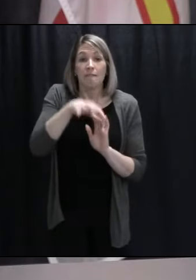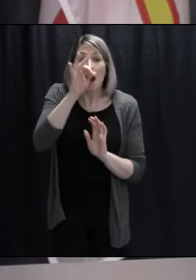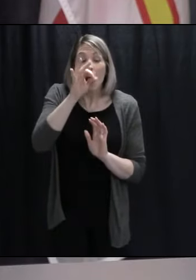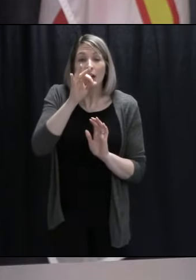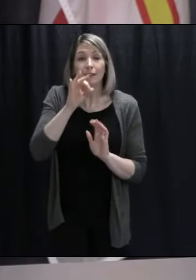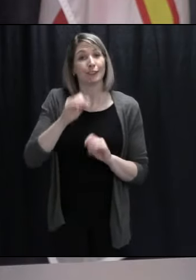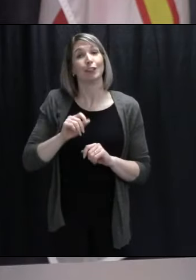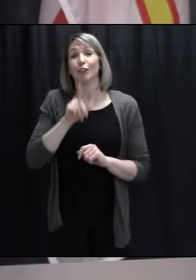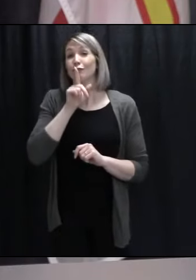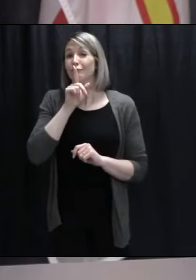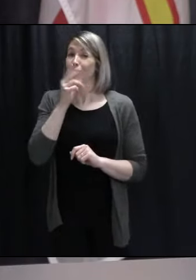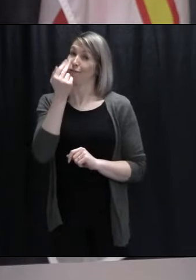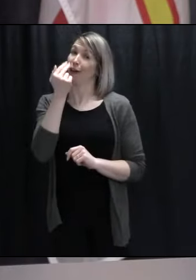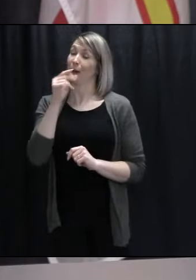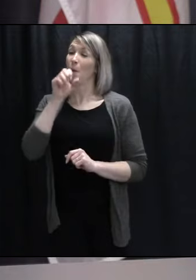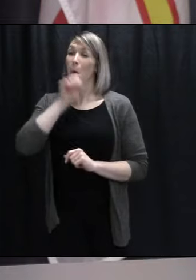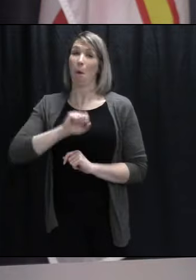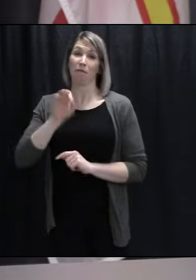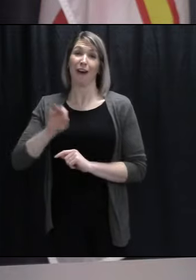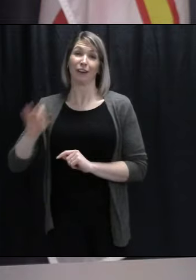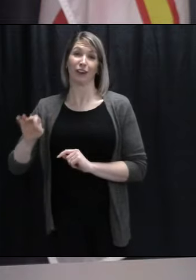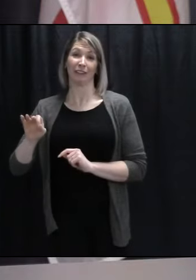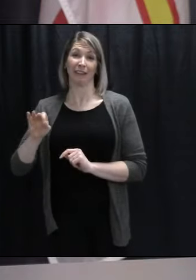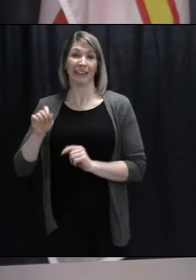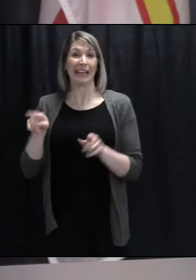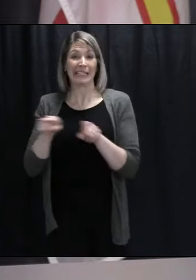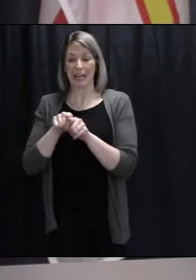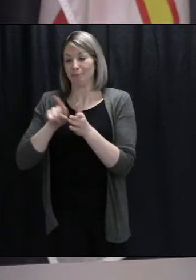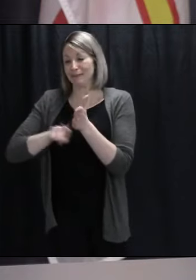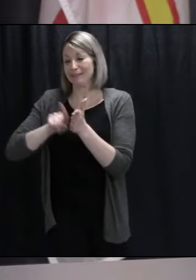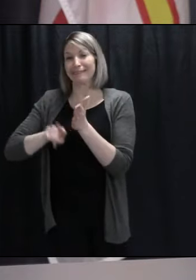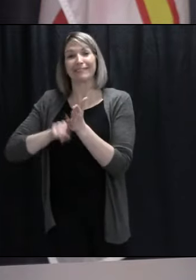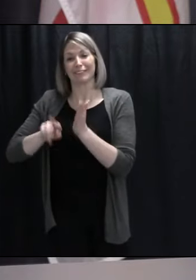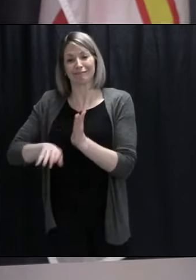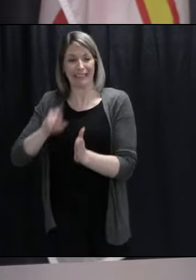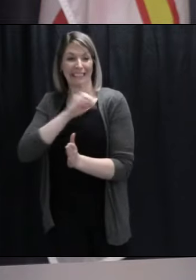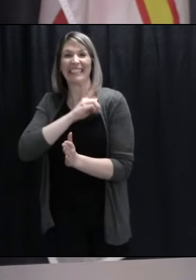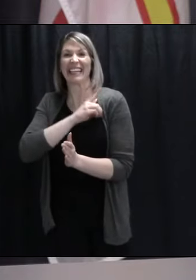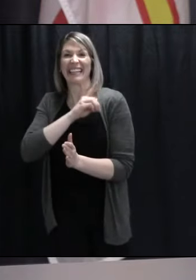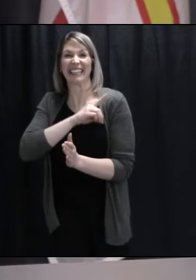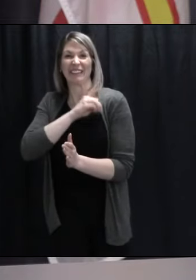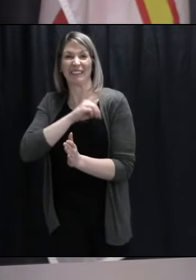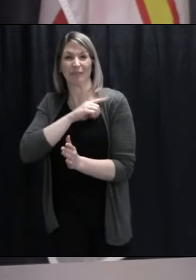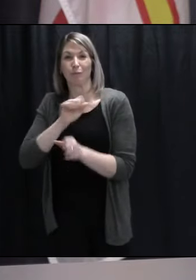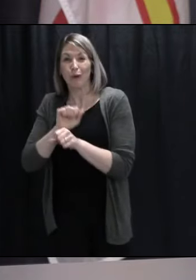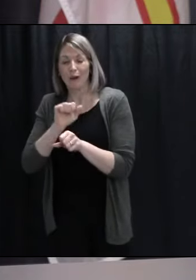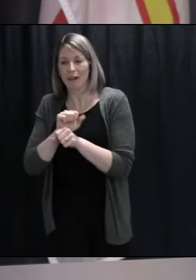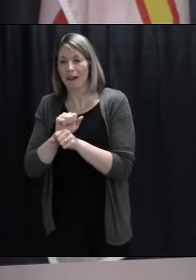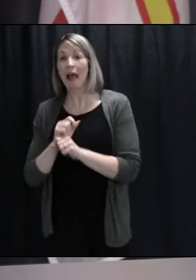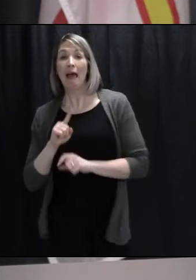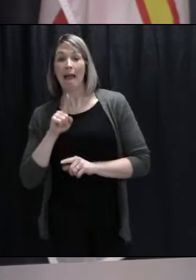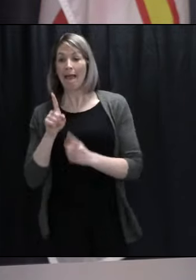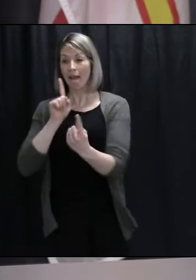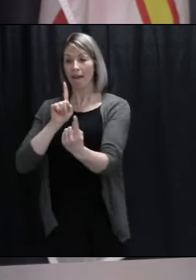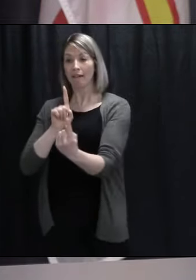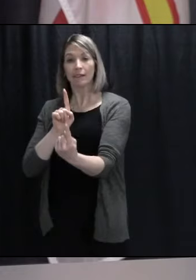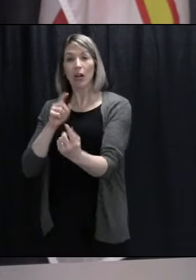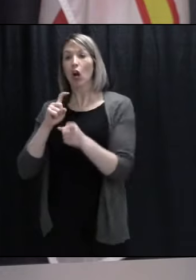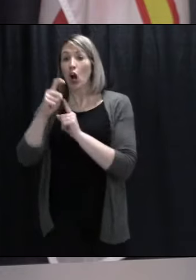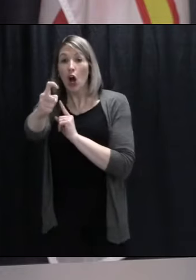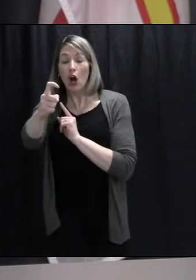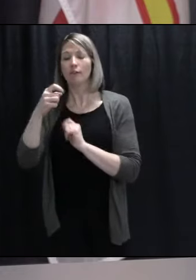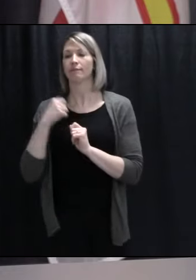it's talking to people, and then that information goes into a database where all that information is kept.